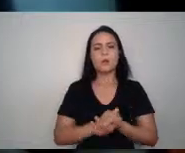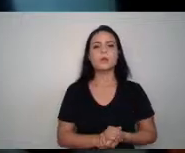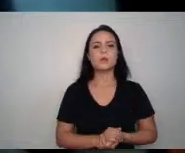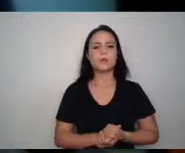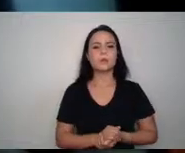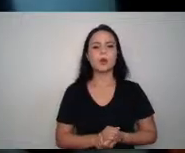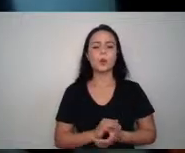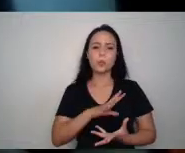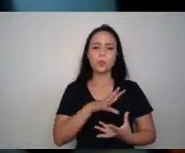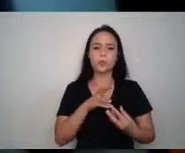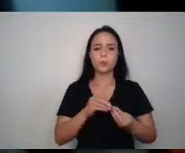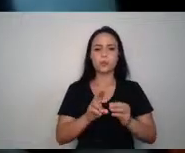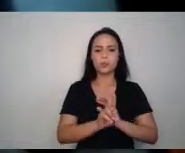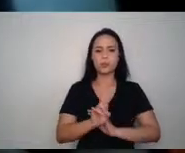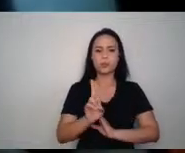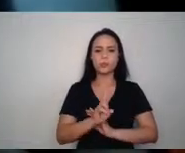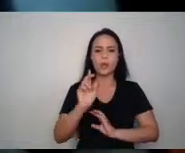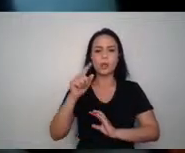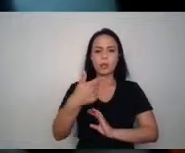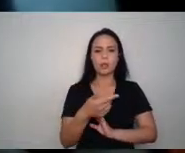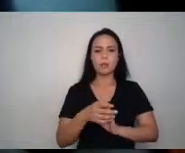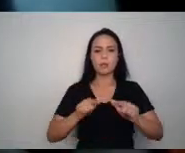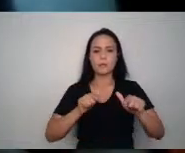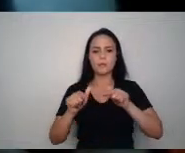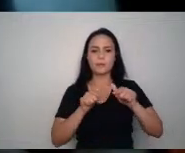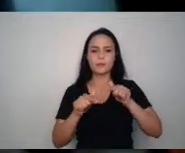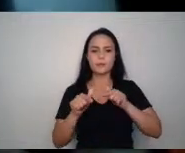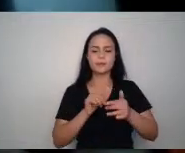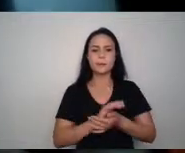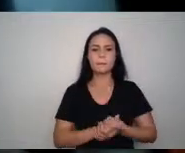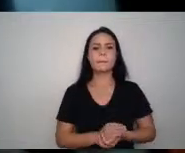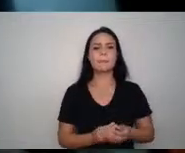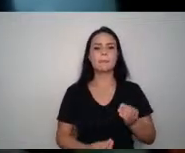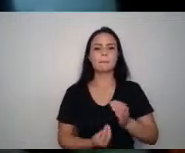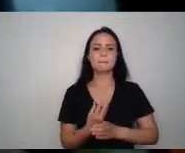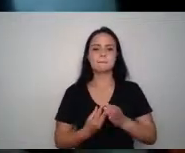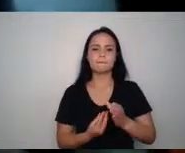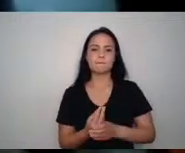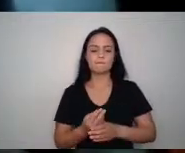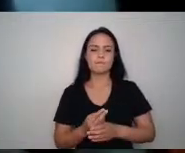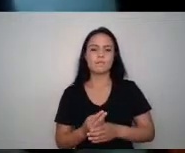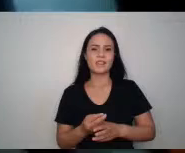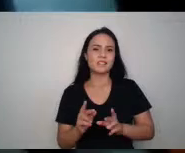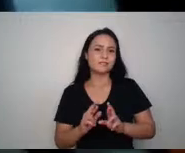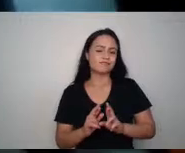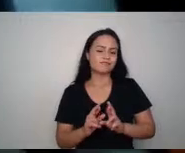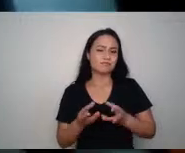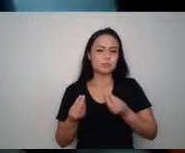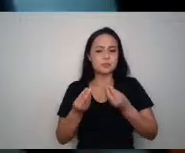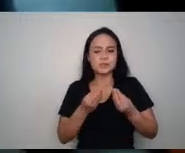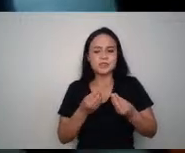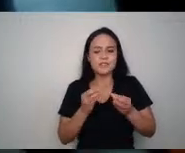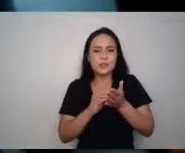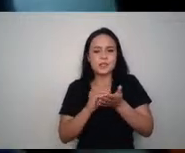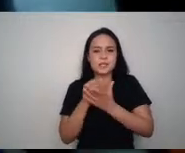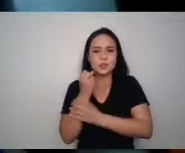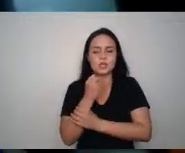in micro tasks, and the disappearance of the regular position or job